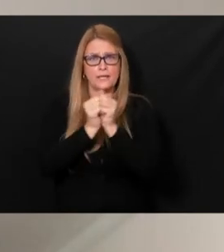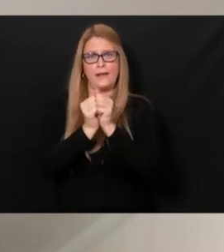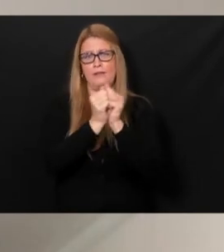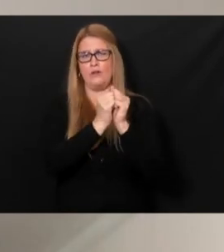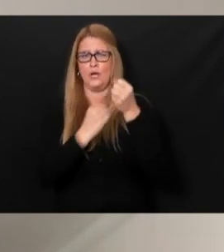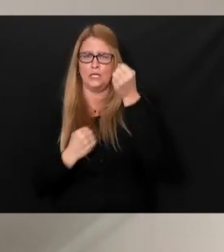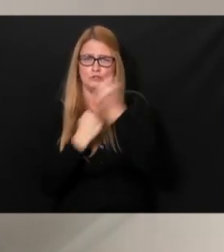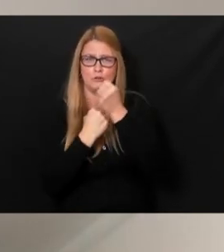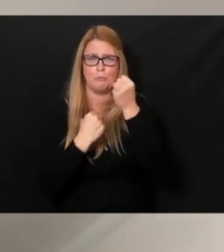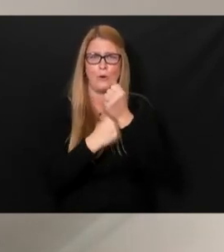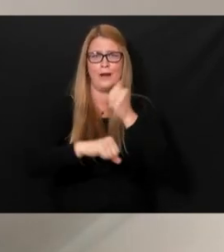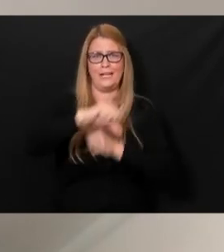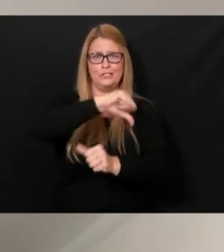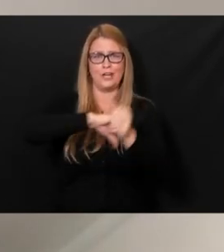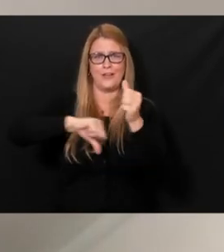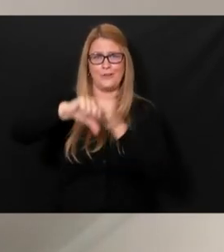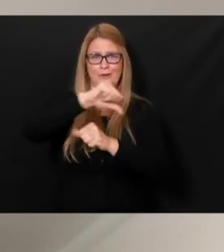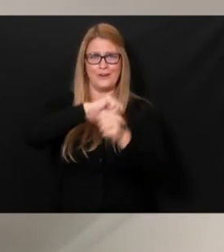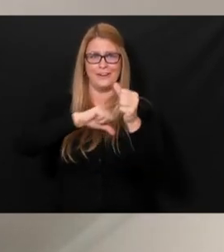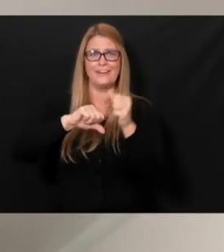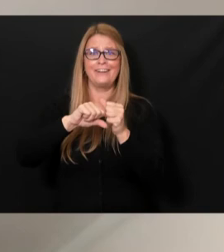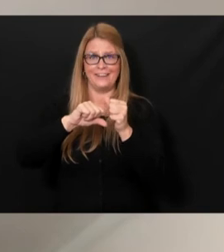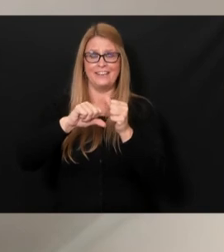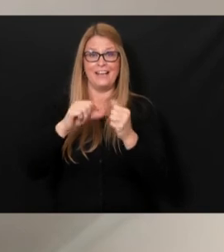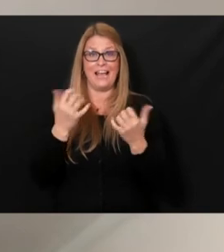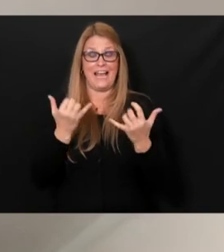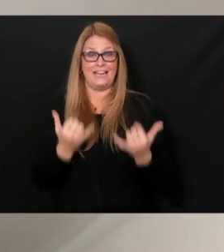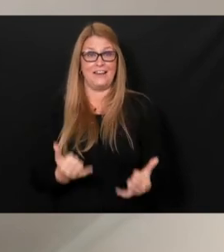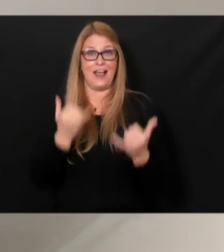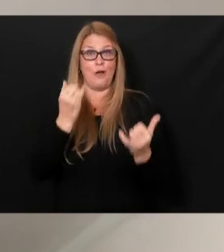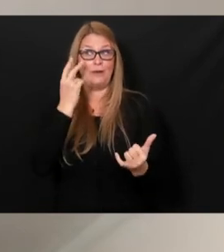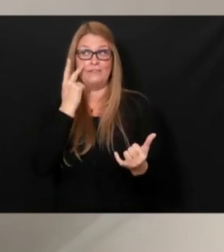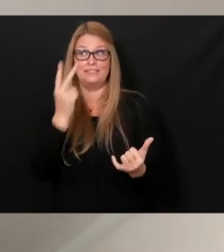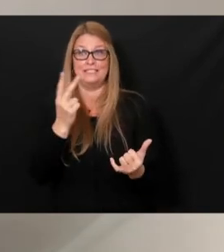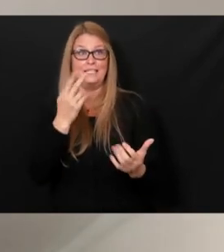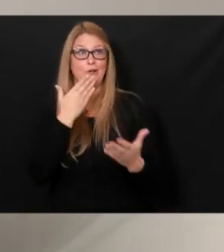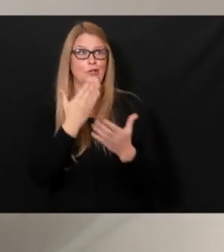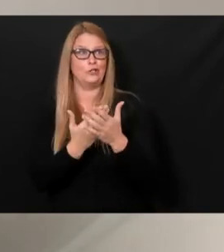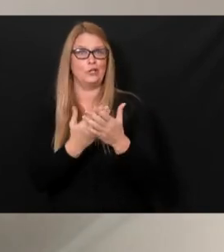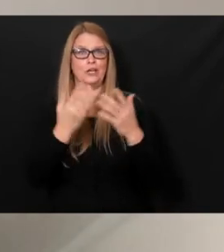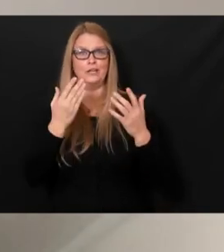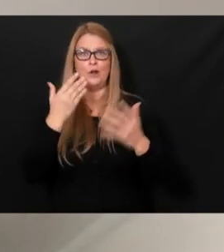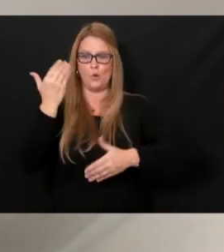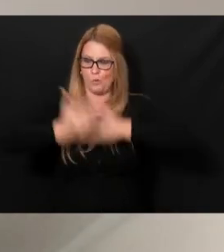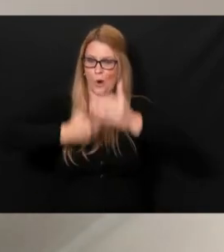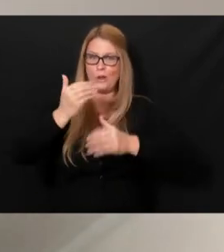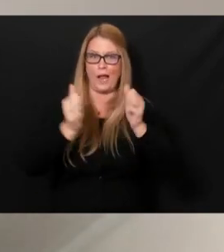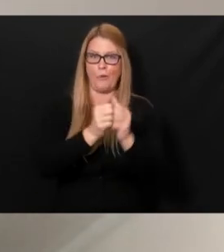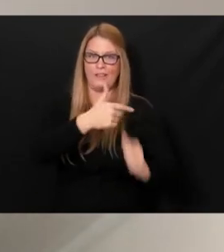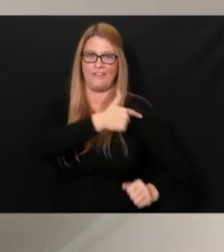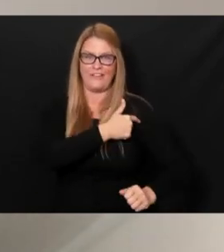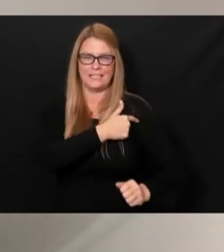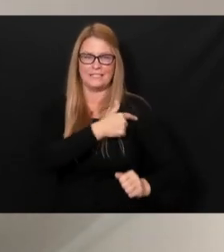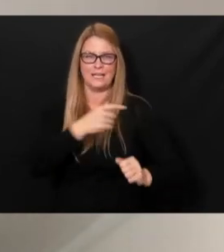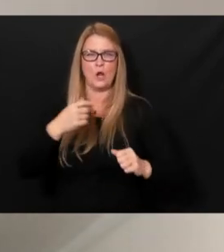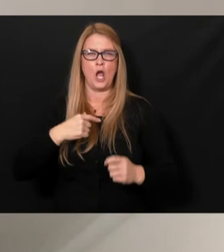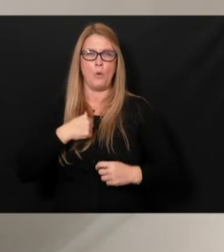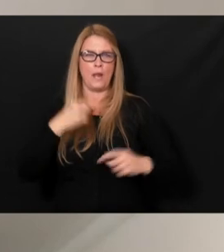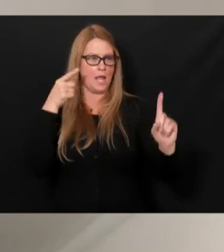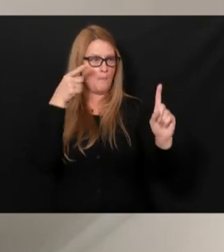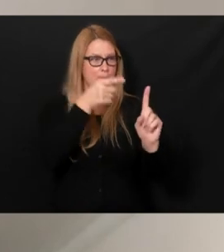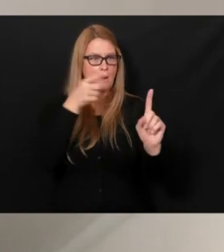and serving each other, and the fact that we've had such an effective vaccine rollout, and we've targeted the populations that